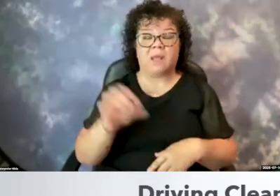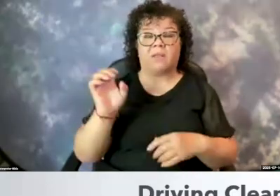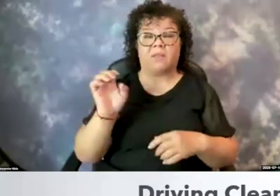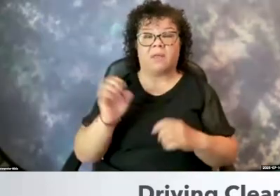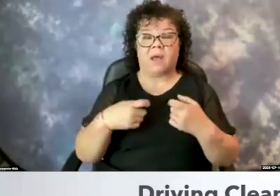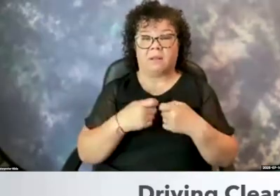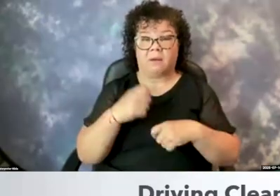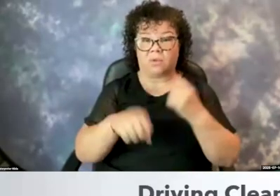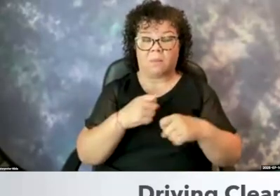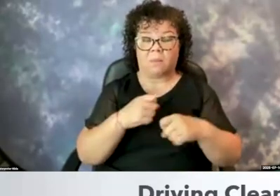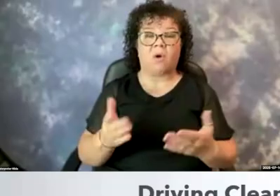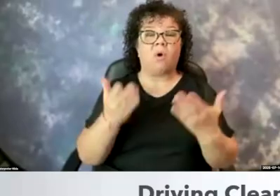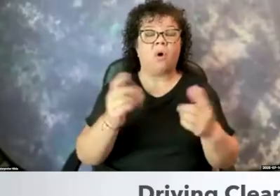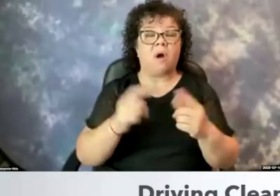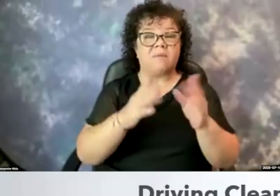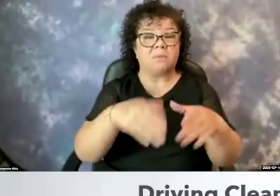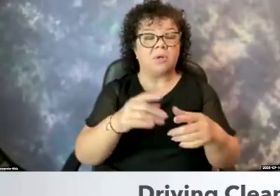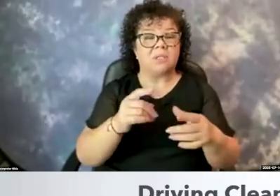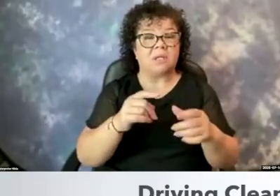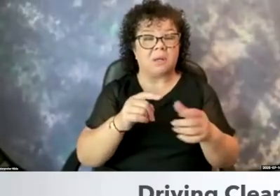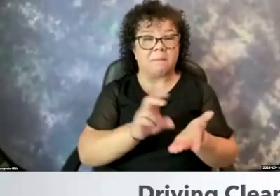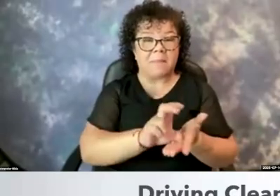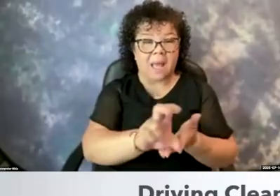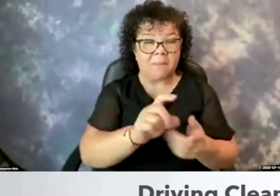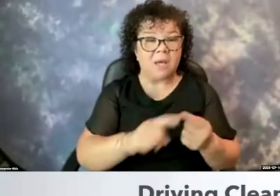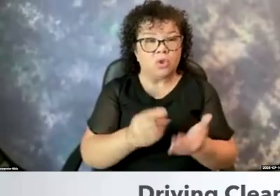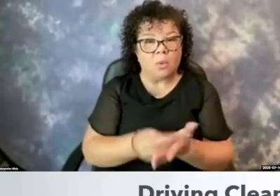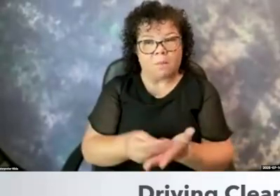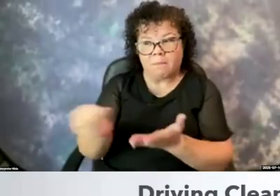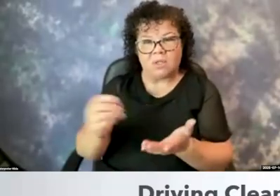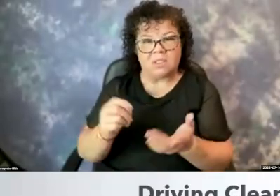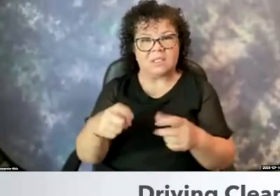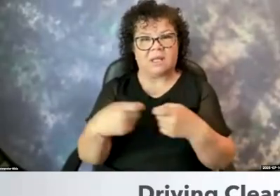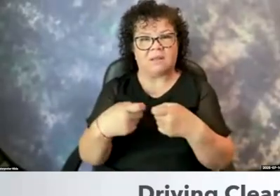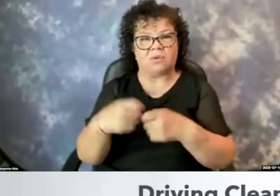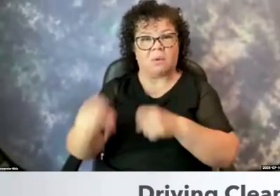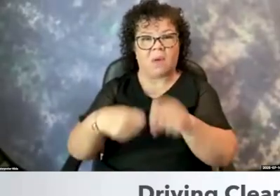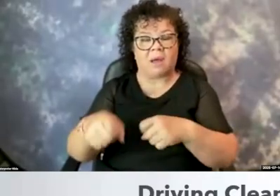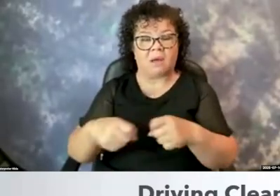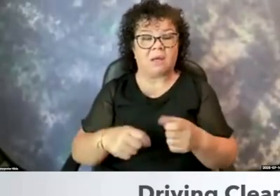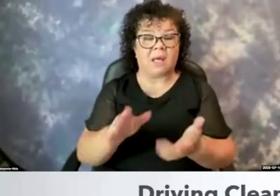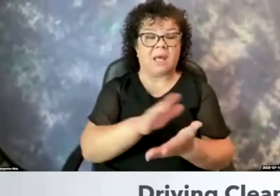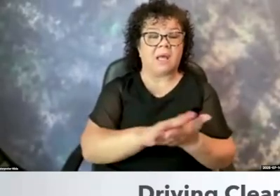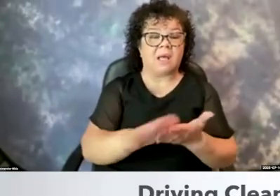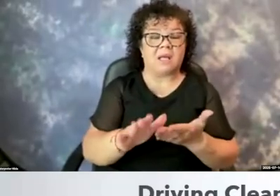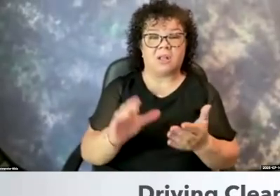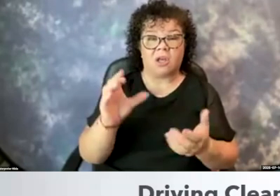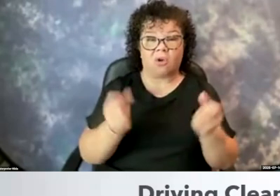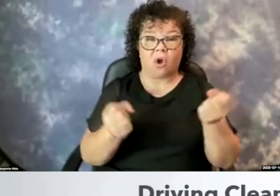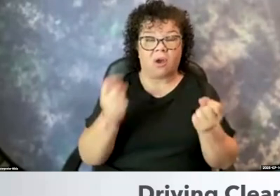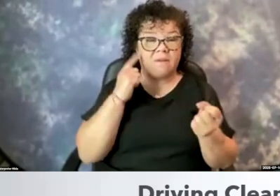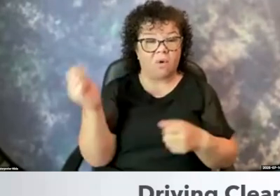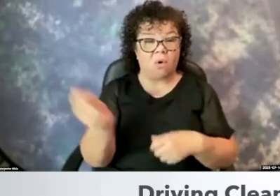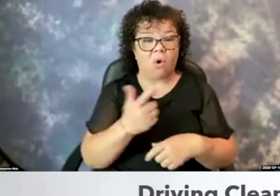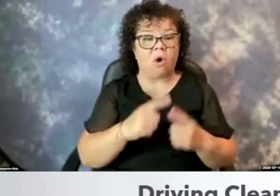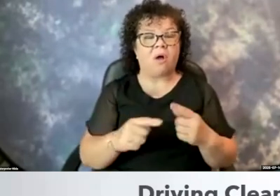transportation equity incentives. The California E-Bike Incentive Project offers individuals payment assistance for the purchase of an